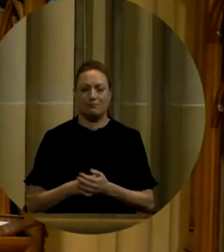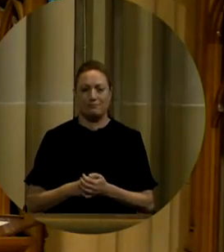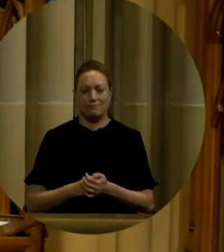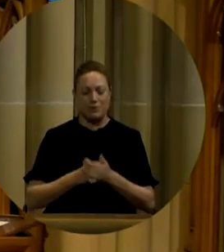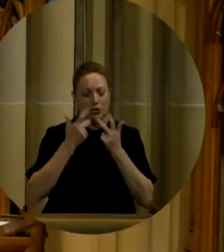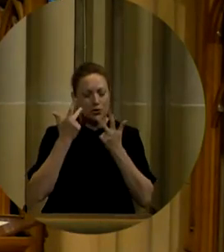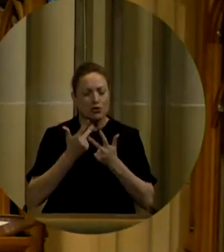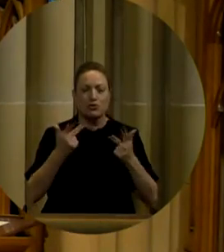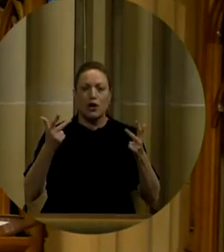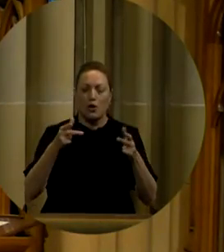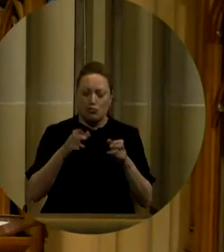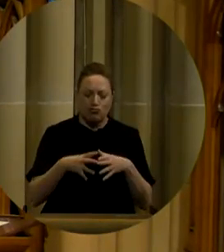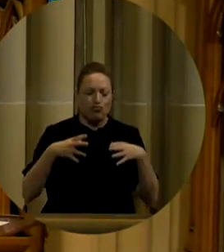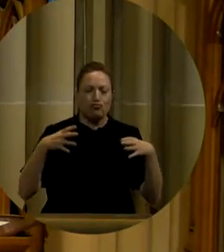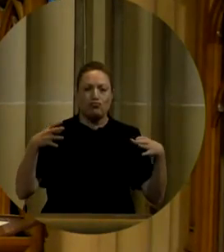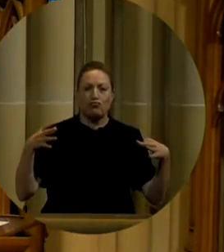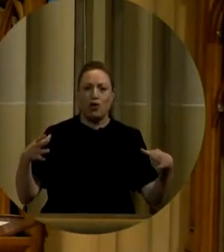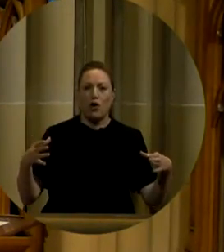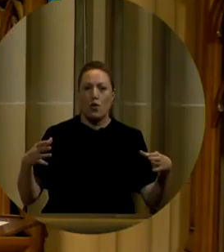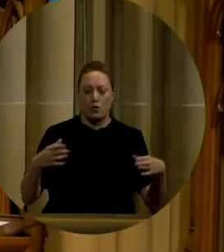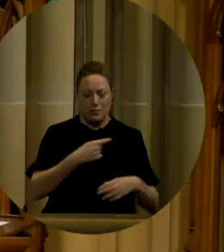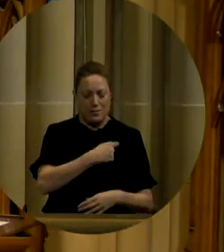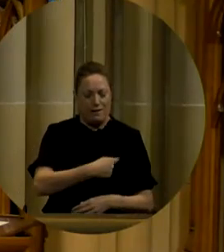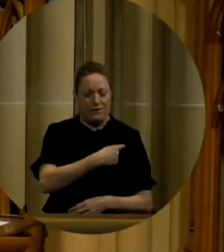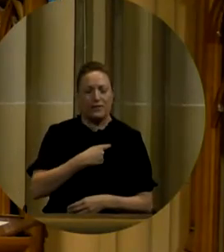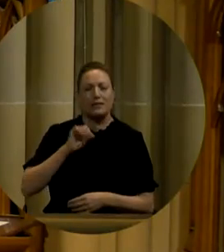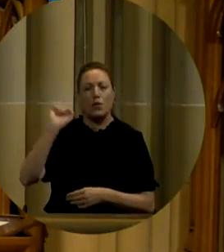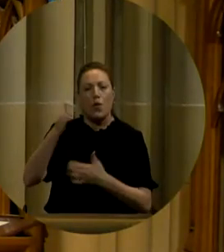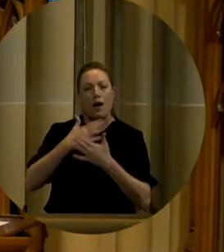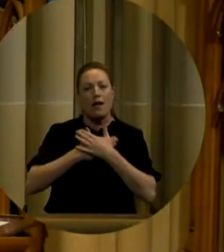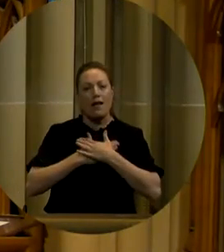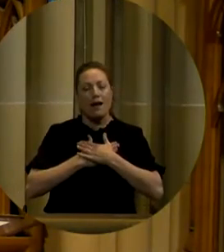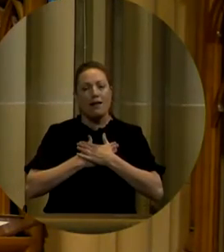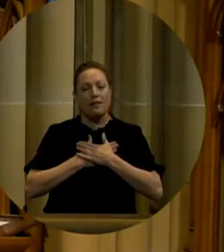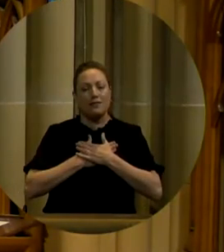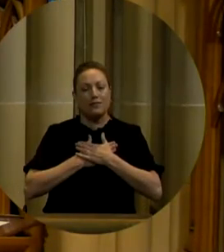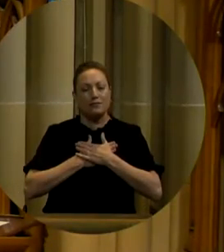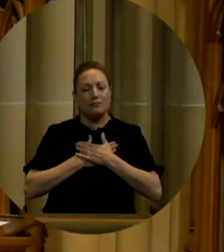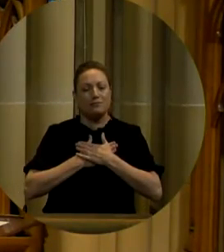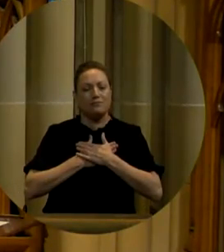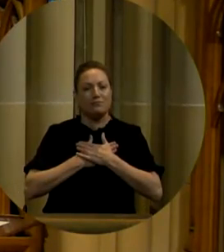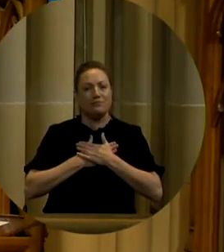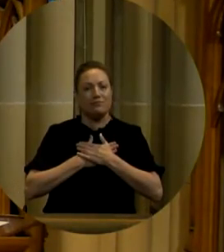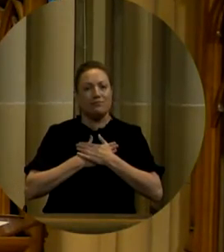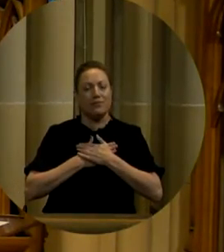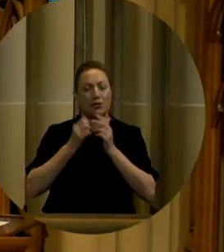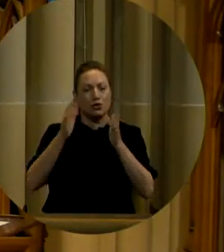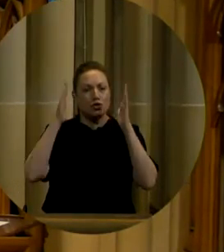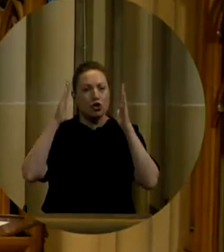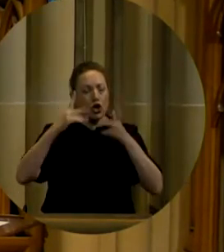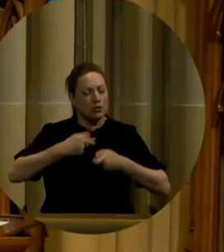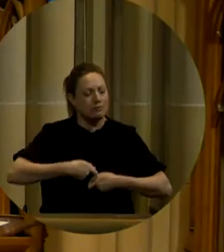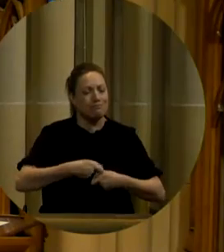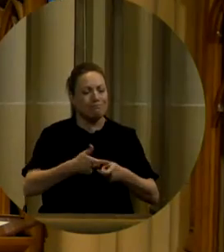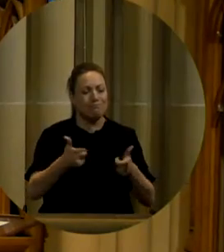manifesting the covenant of your love. She dispenses without ceasing the